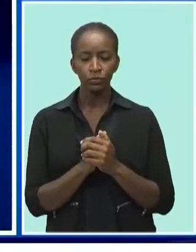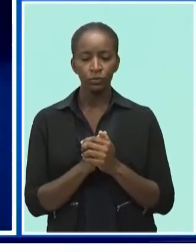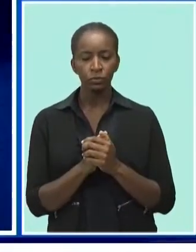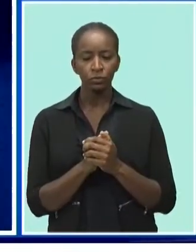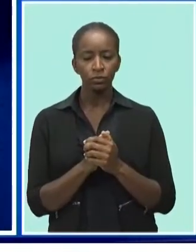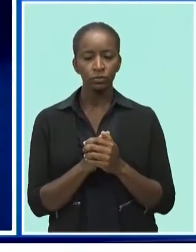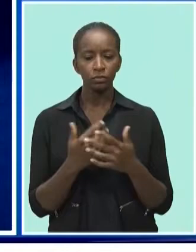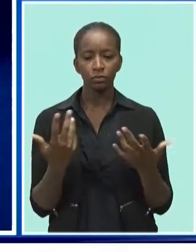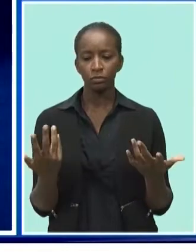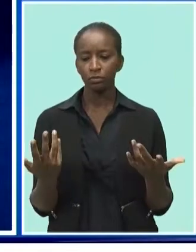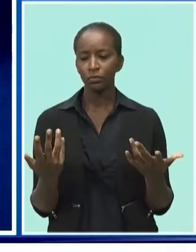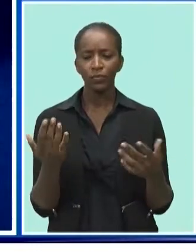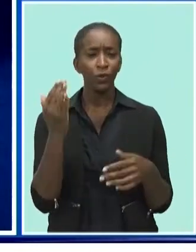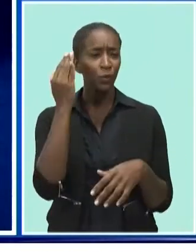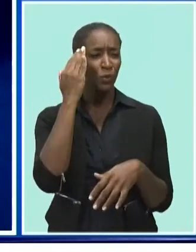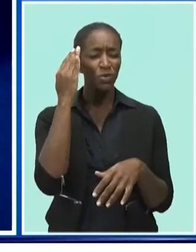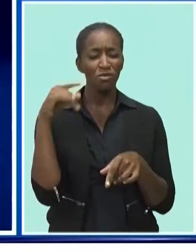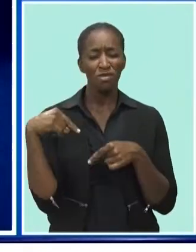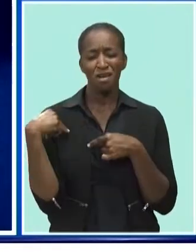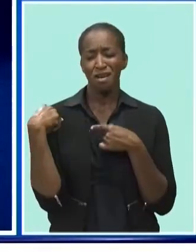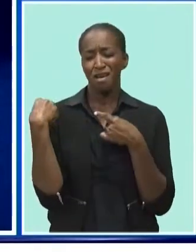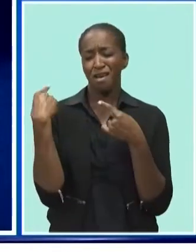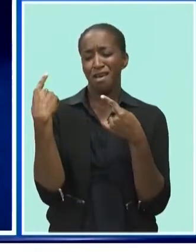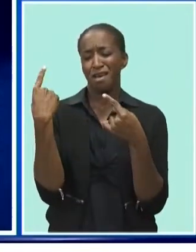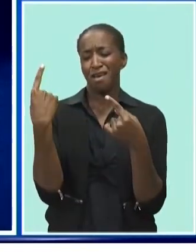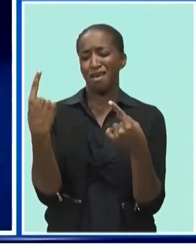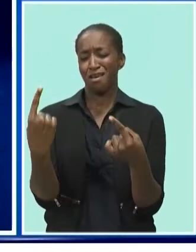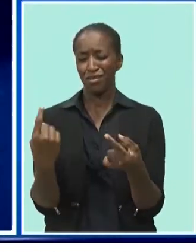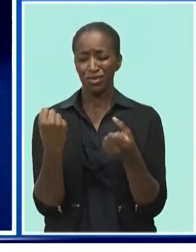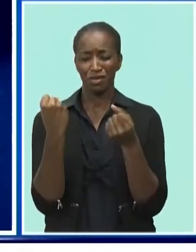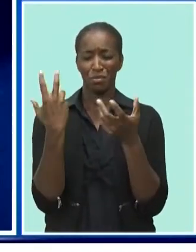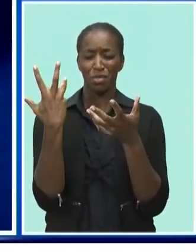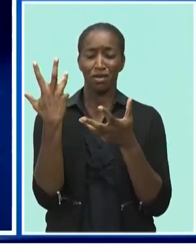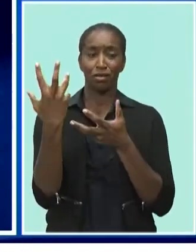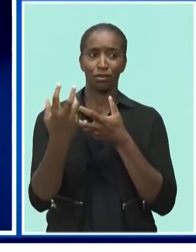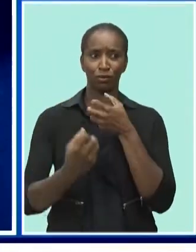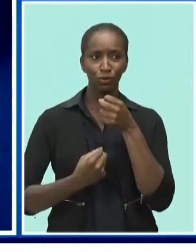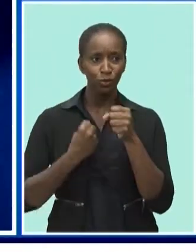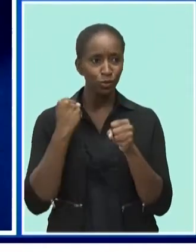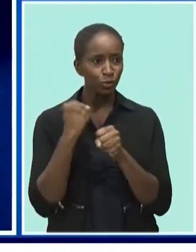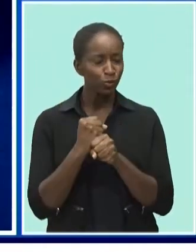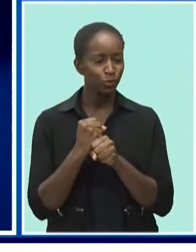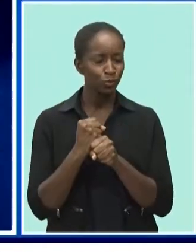said decades, but in some instances, centuries